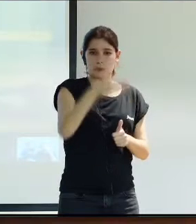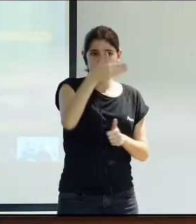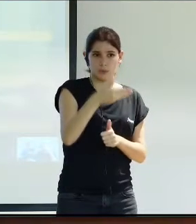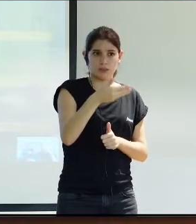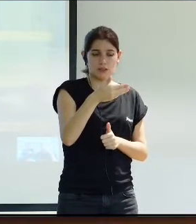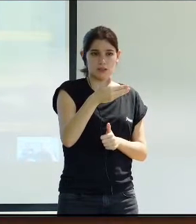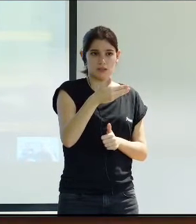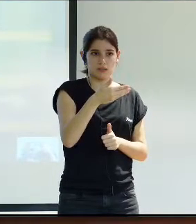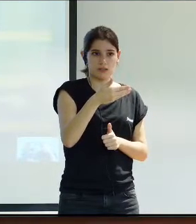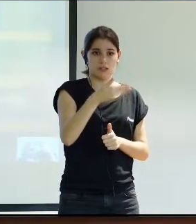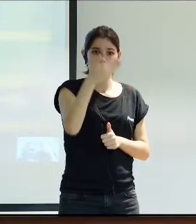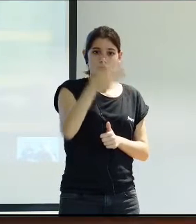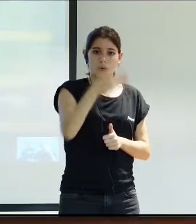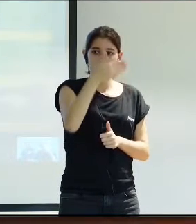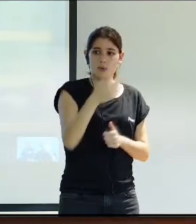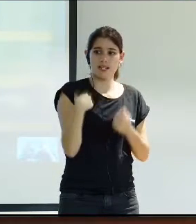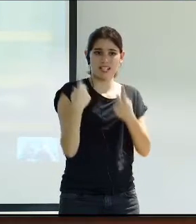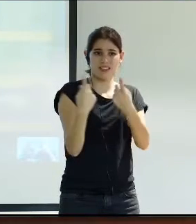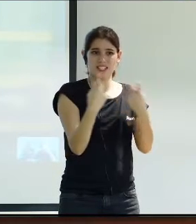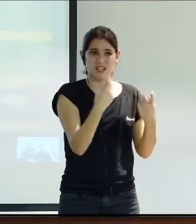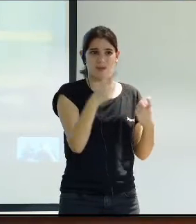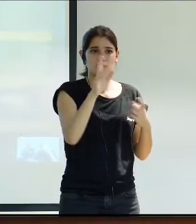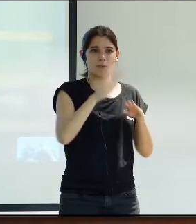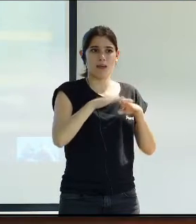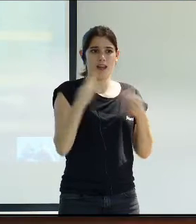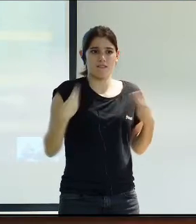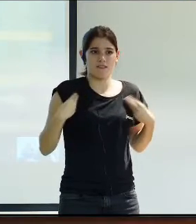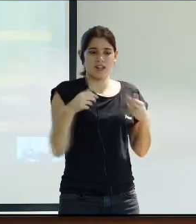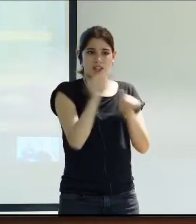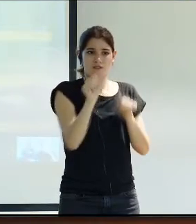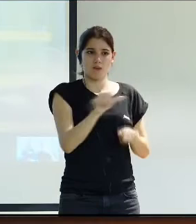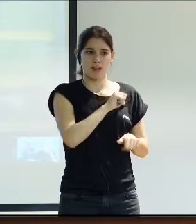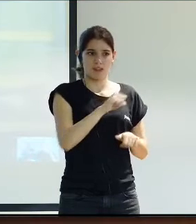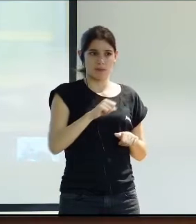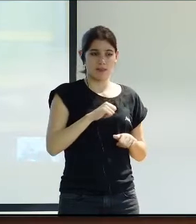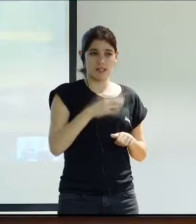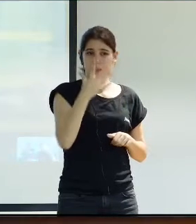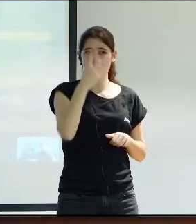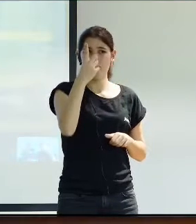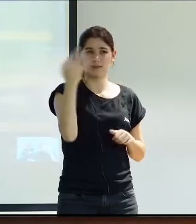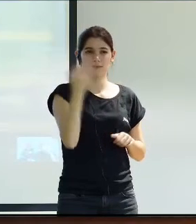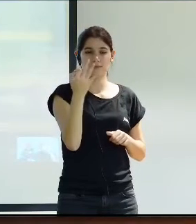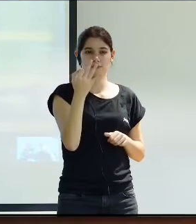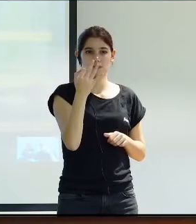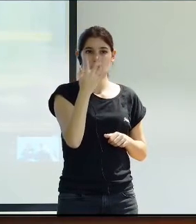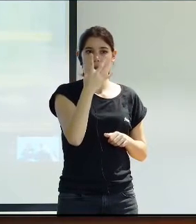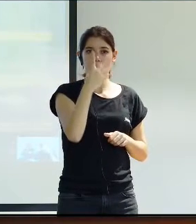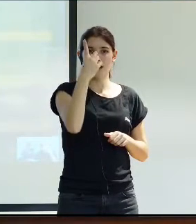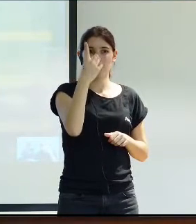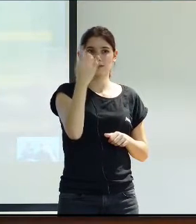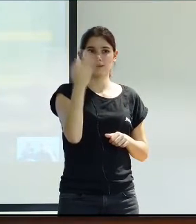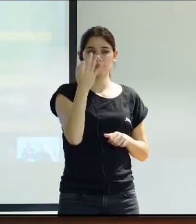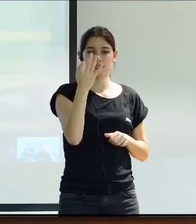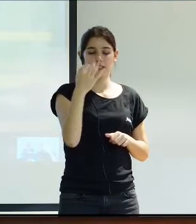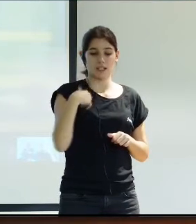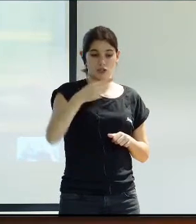living independently, especially if we have an impairment of what I